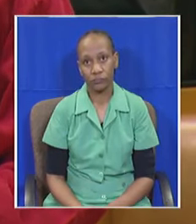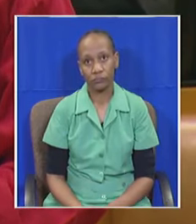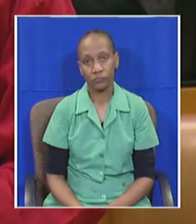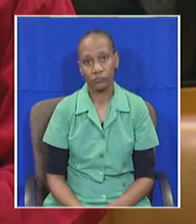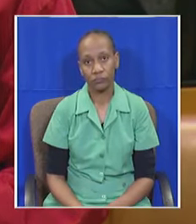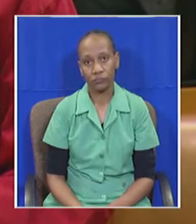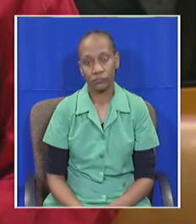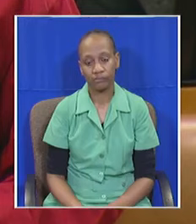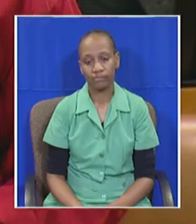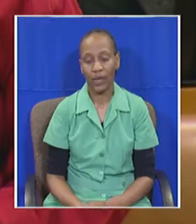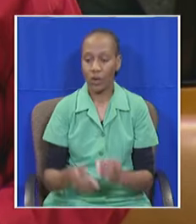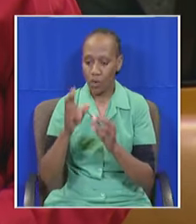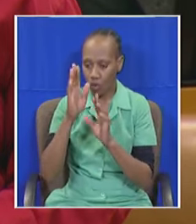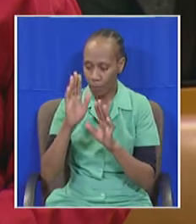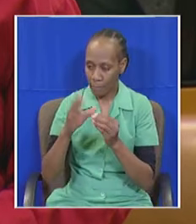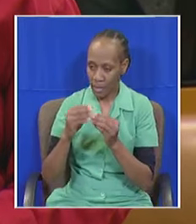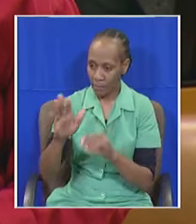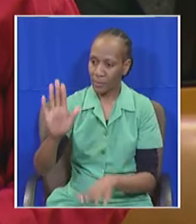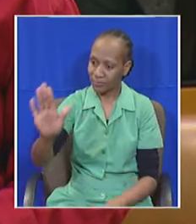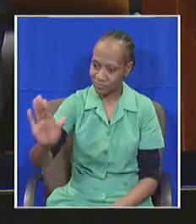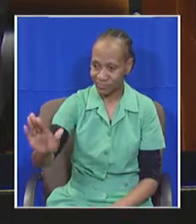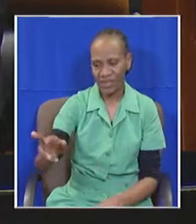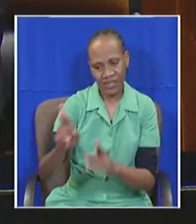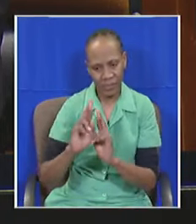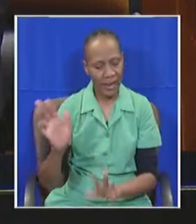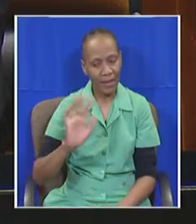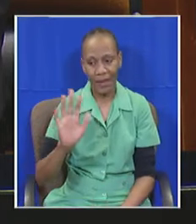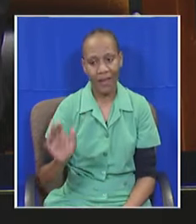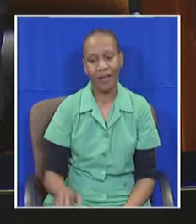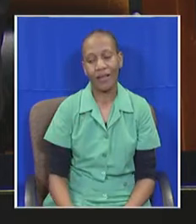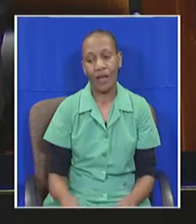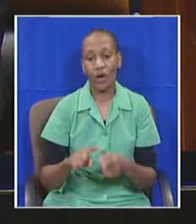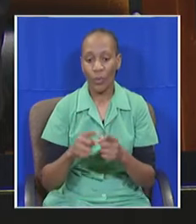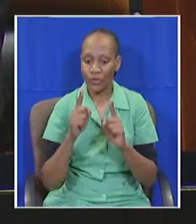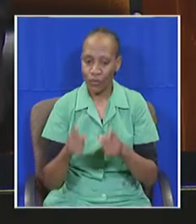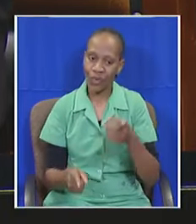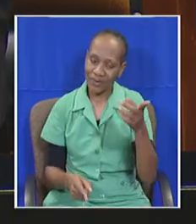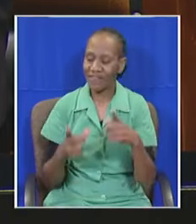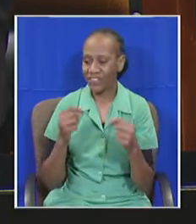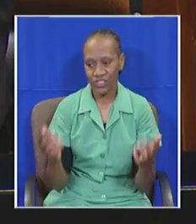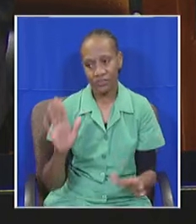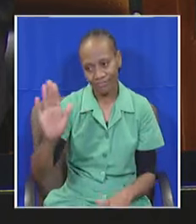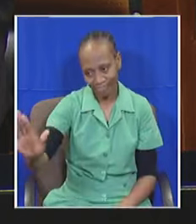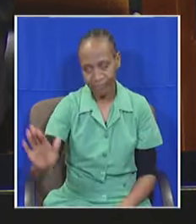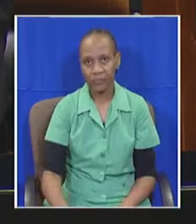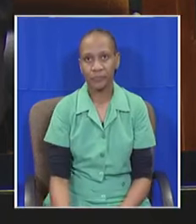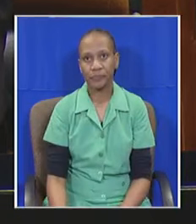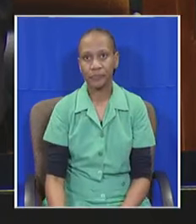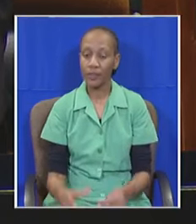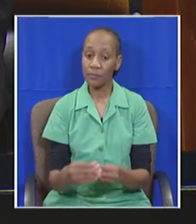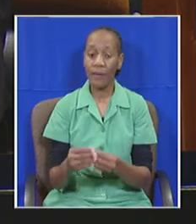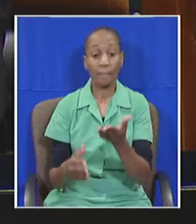I'm on the roll. Honorable Mbacha, please don't respond because this is a point of order, please. Honorable